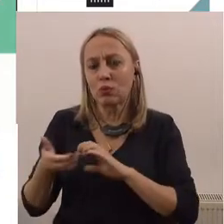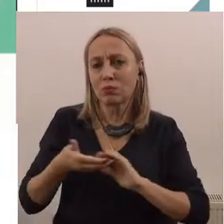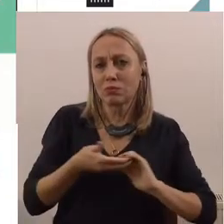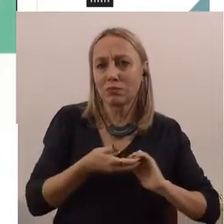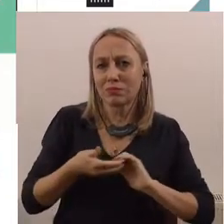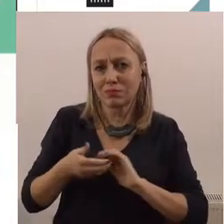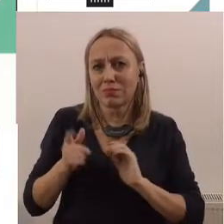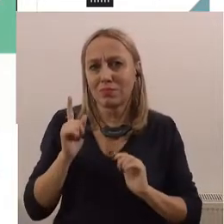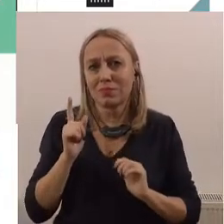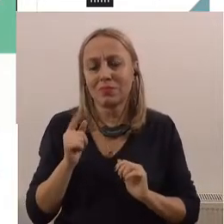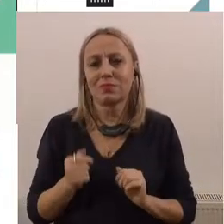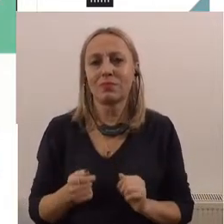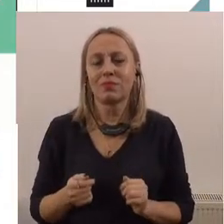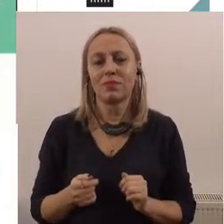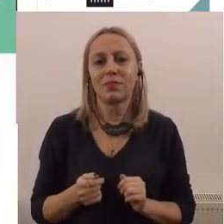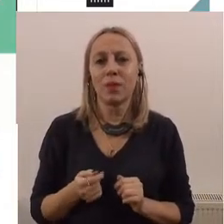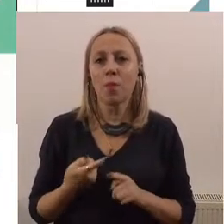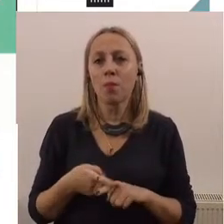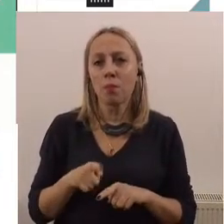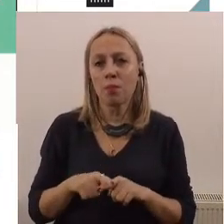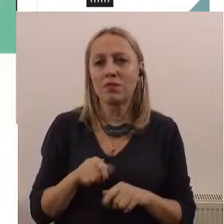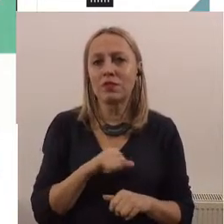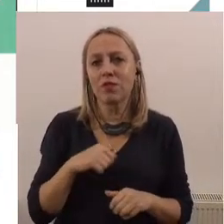So for my project,